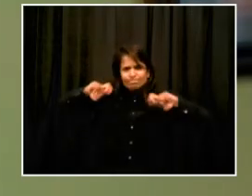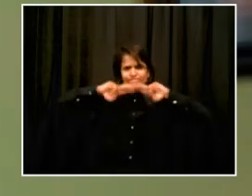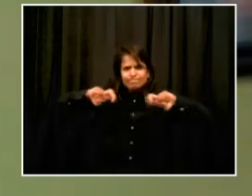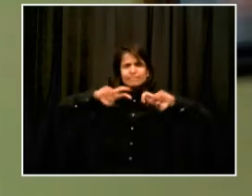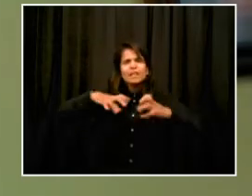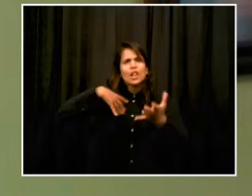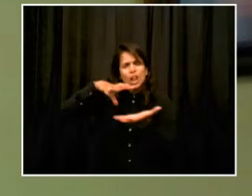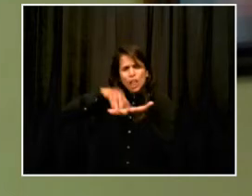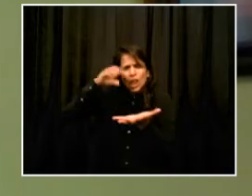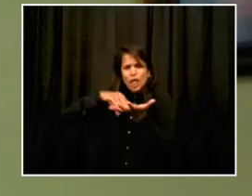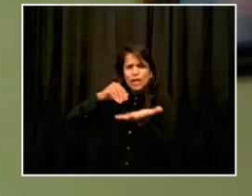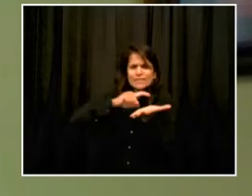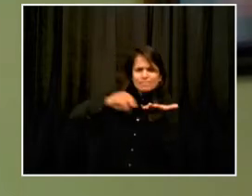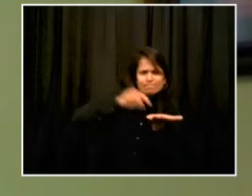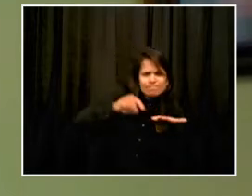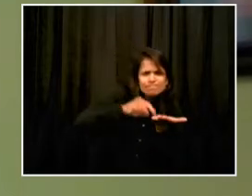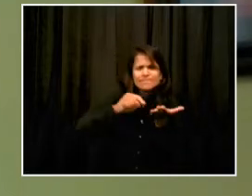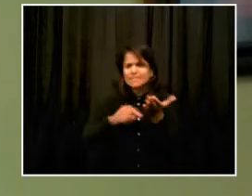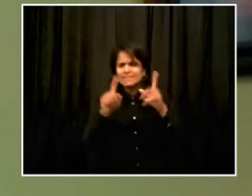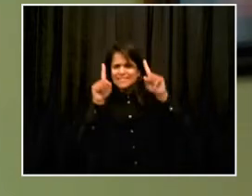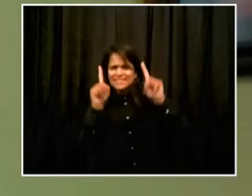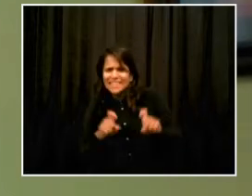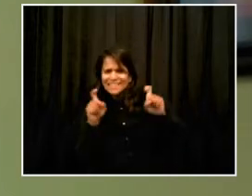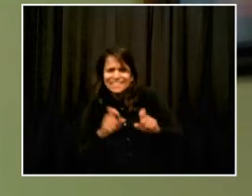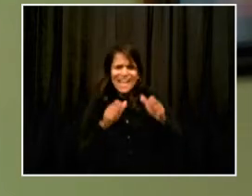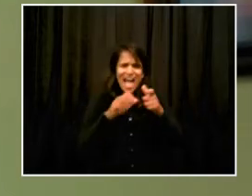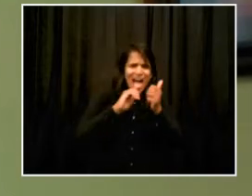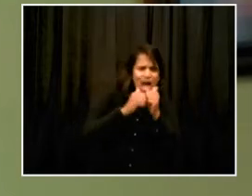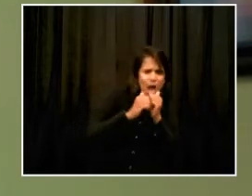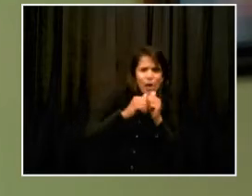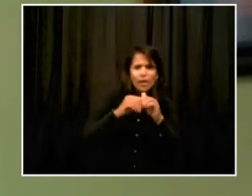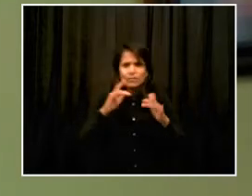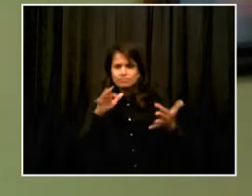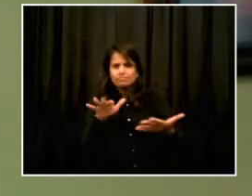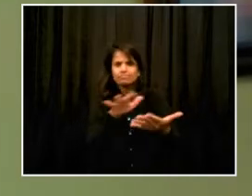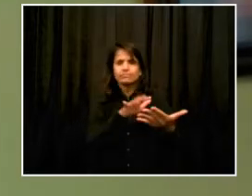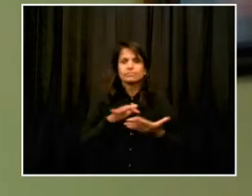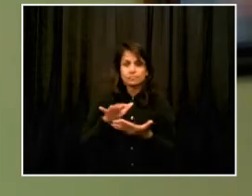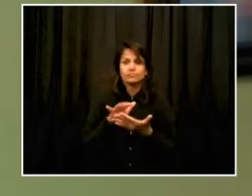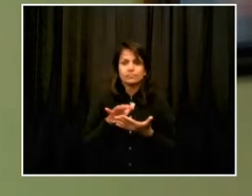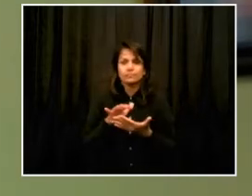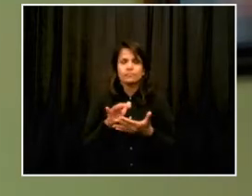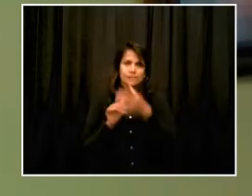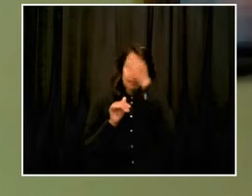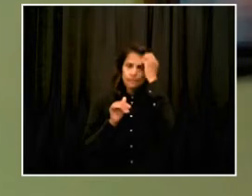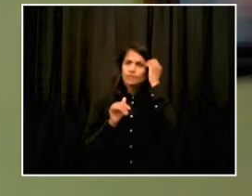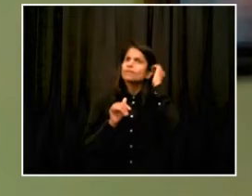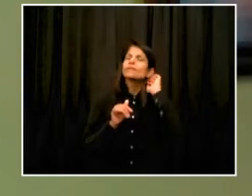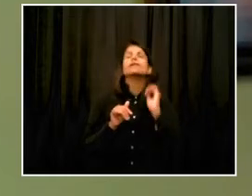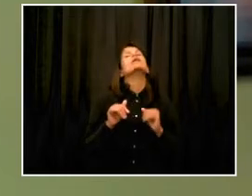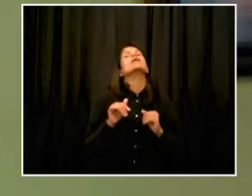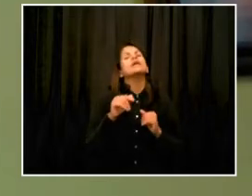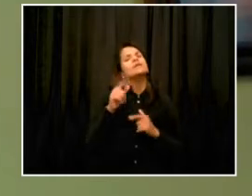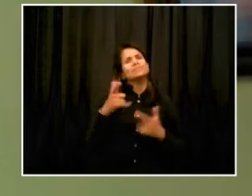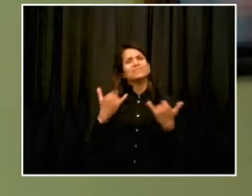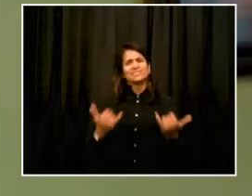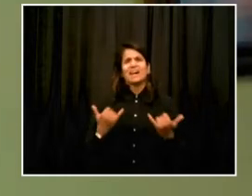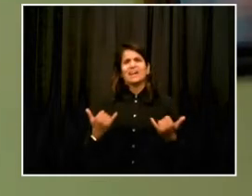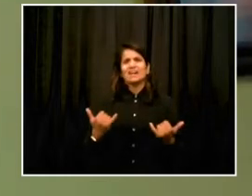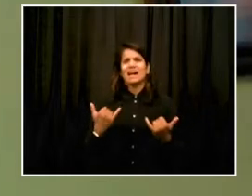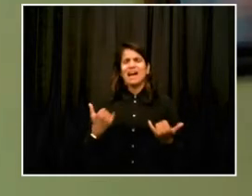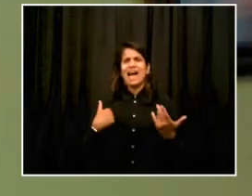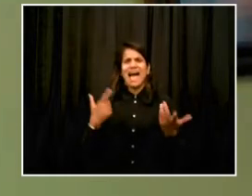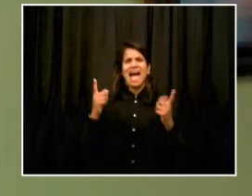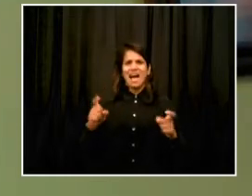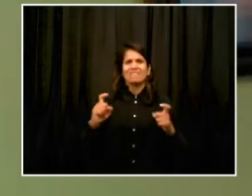this other forms of transmission. But until that time, we also have to go with what we know, which is that the highest risk settings are anywhere